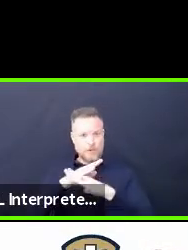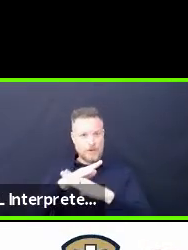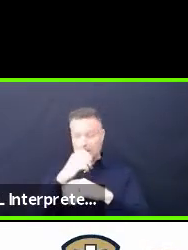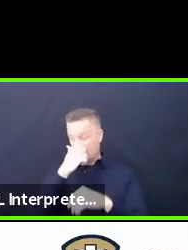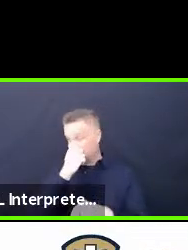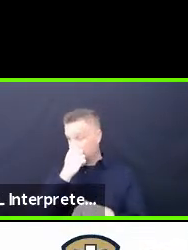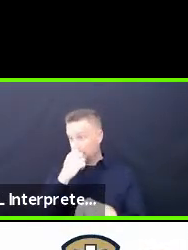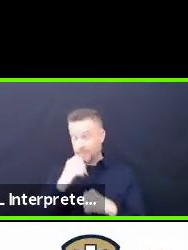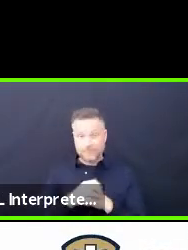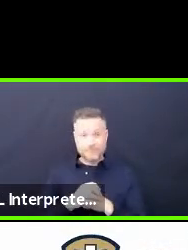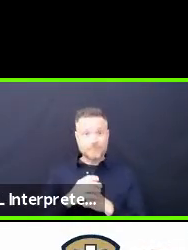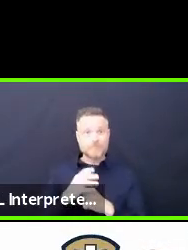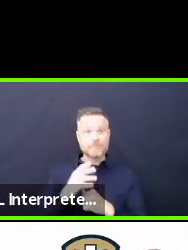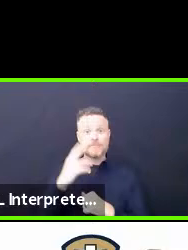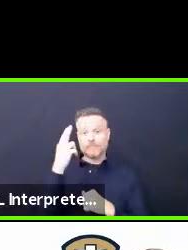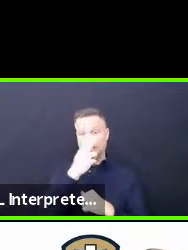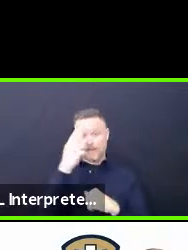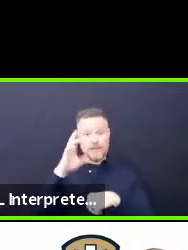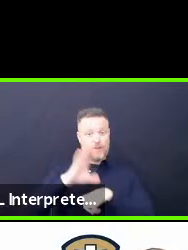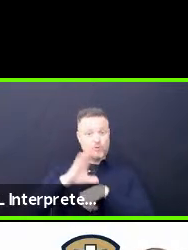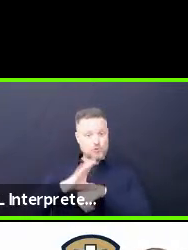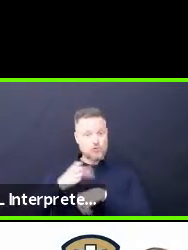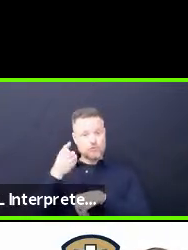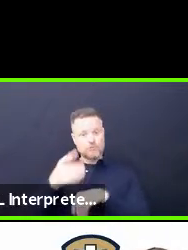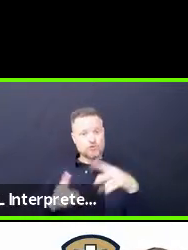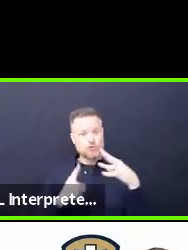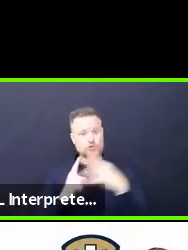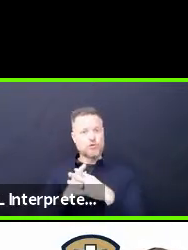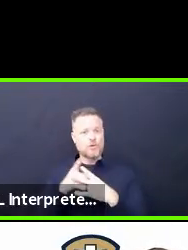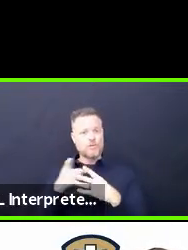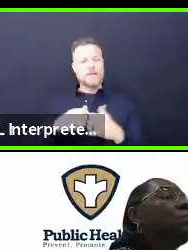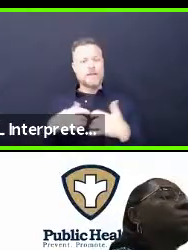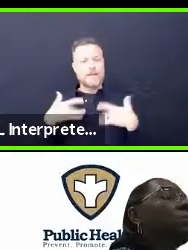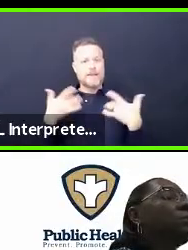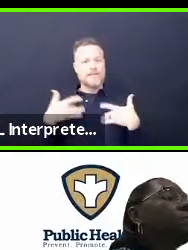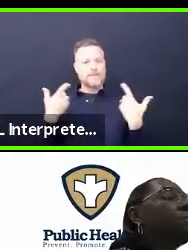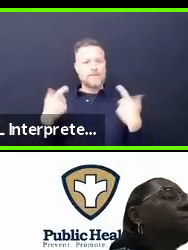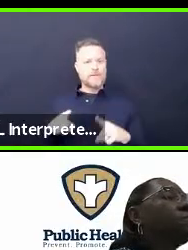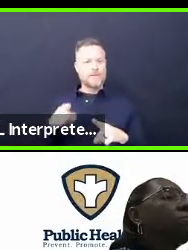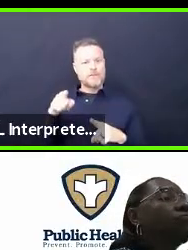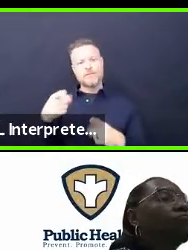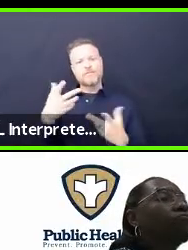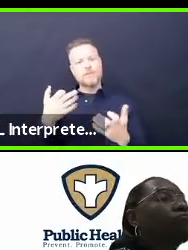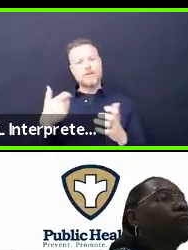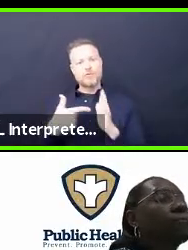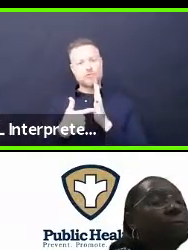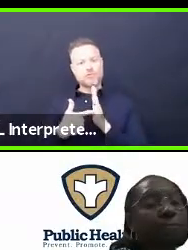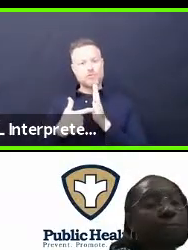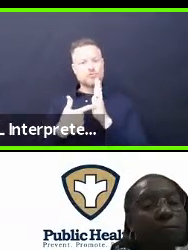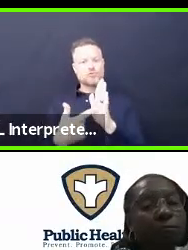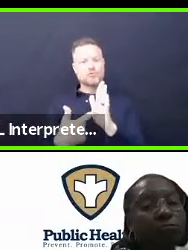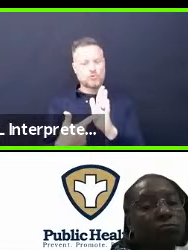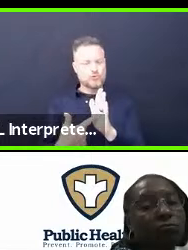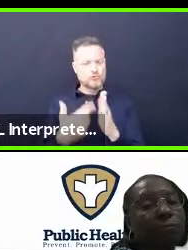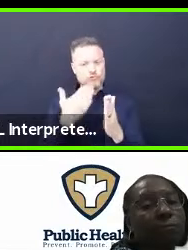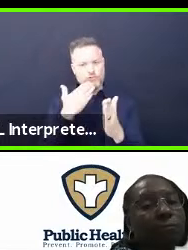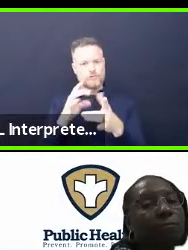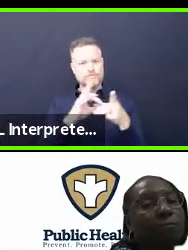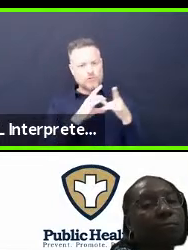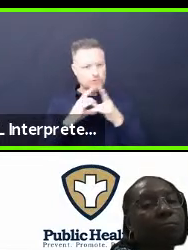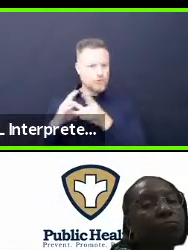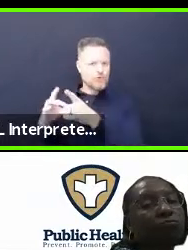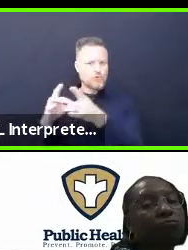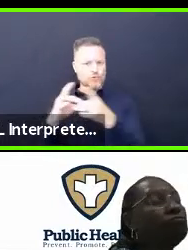been present in some of our events, and the reason was for that, to show a unified